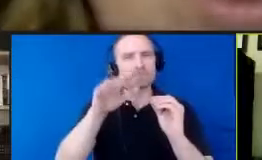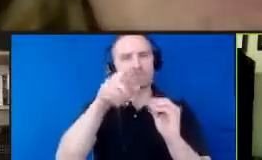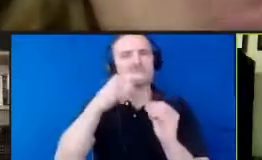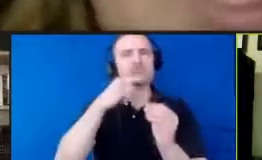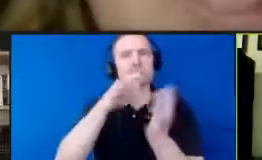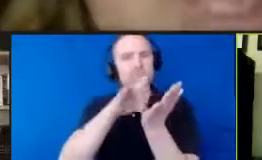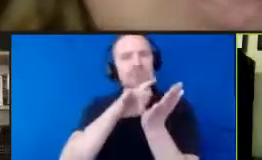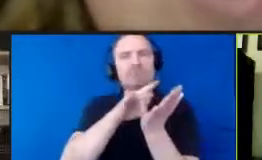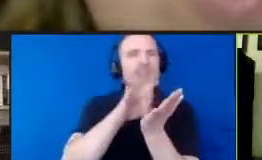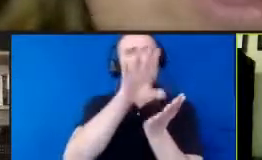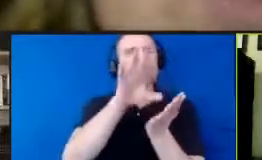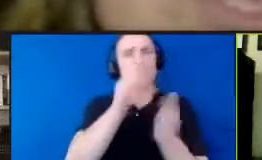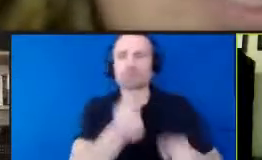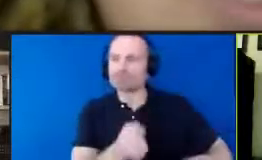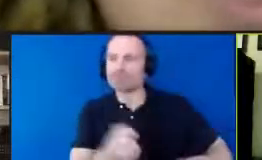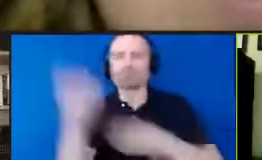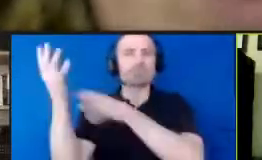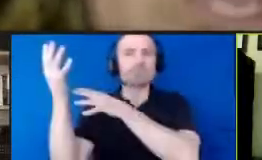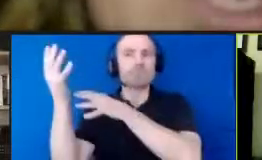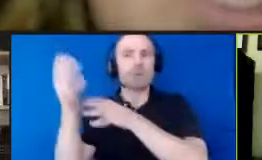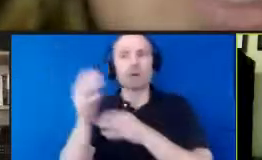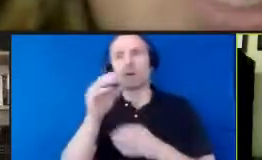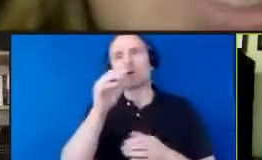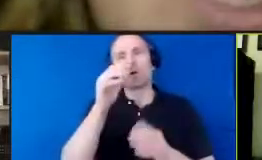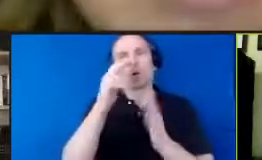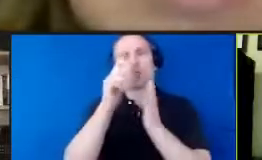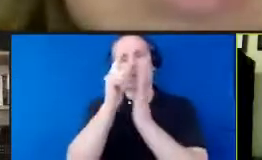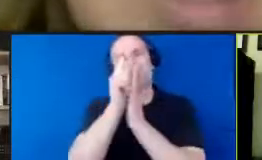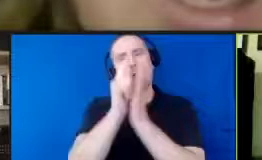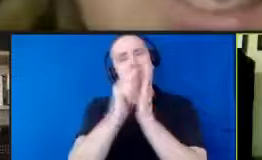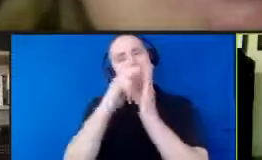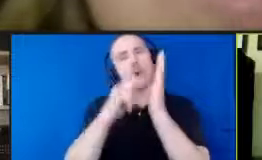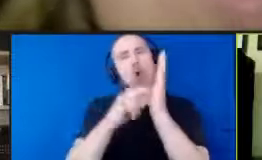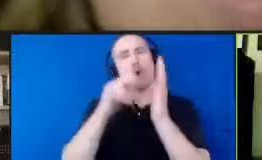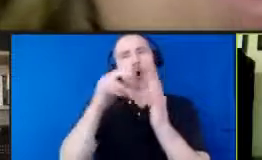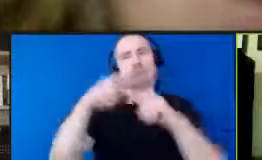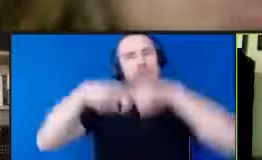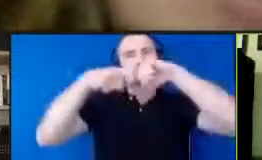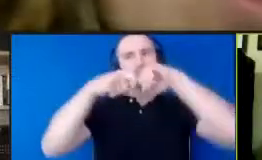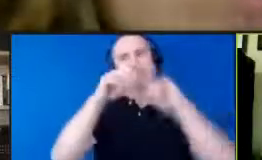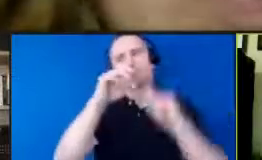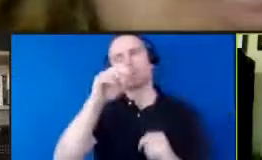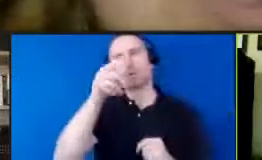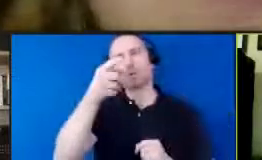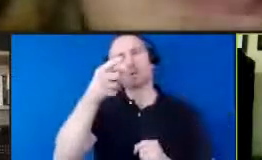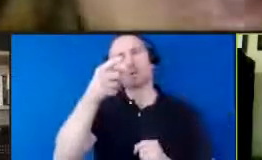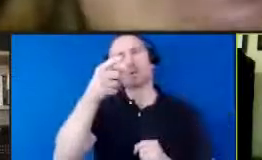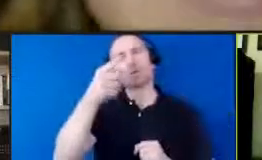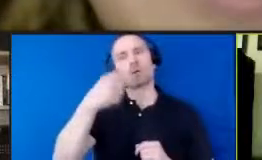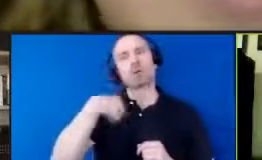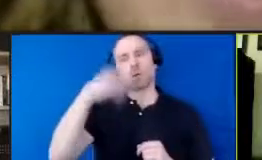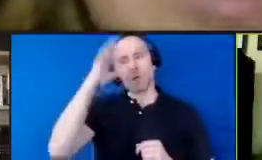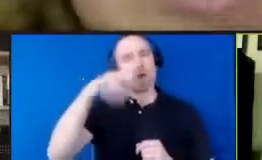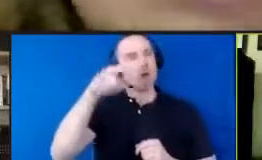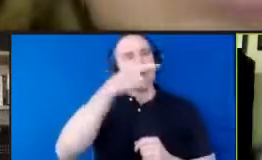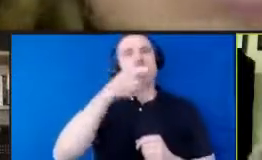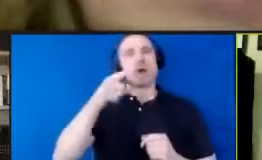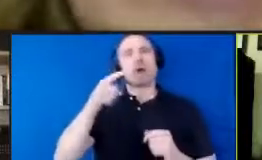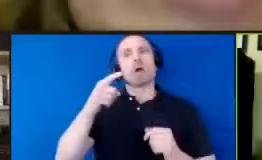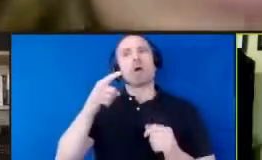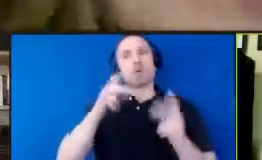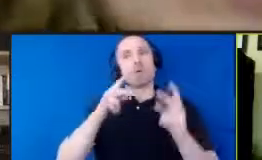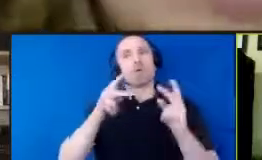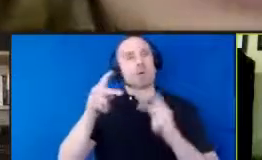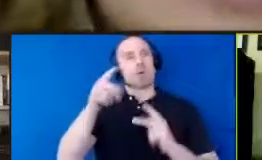eviction moratorium, and I know that is weighing on our residents' minds, and